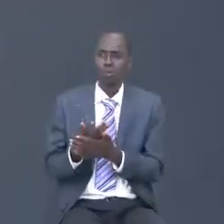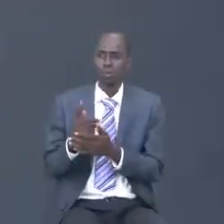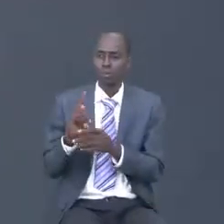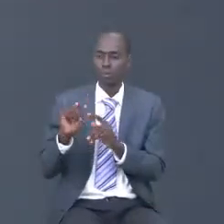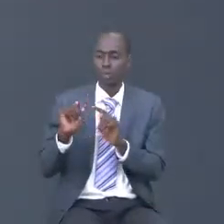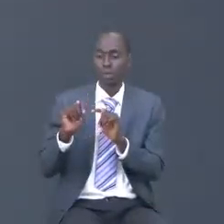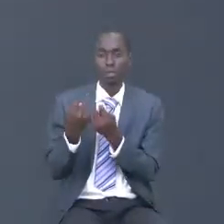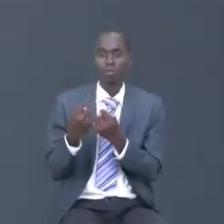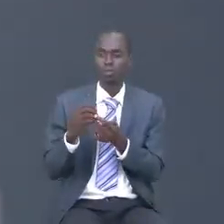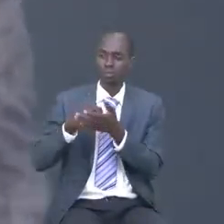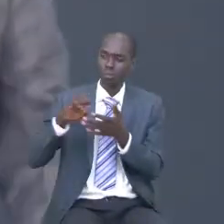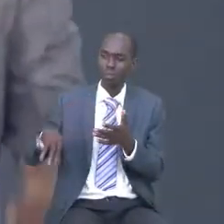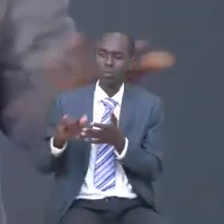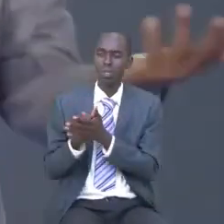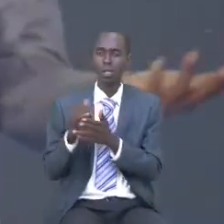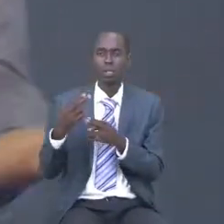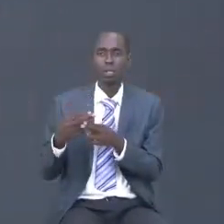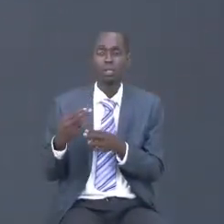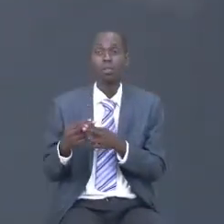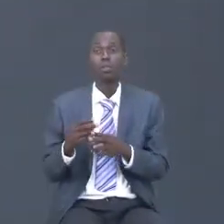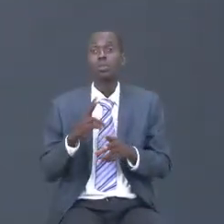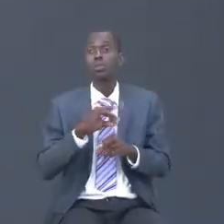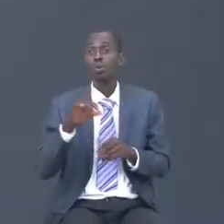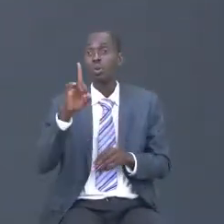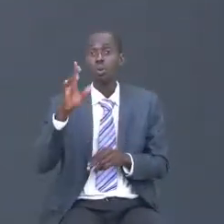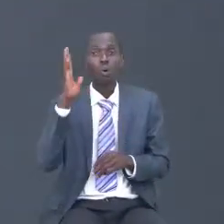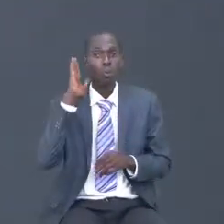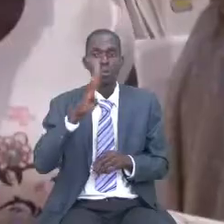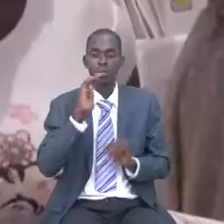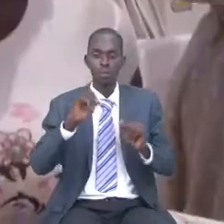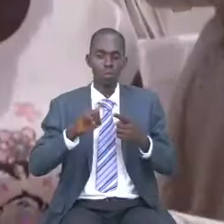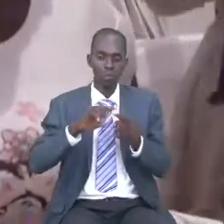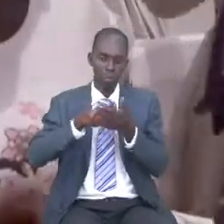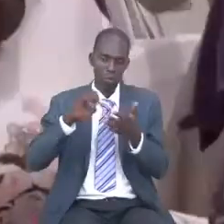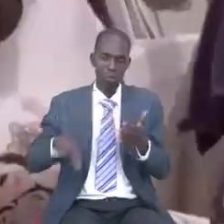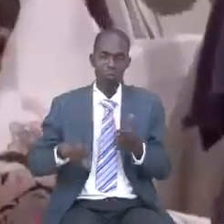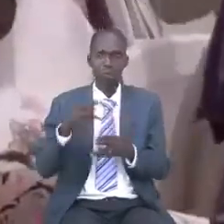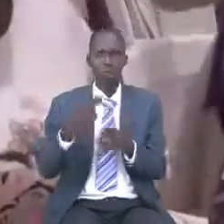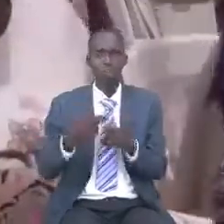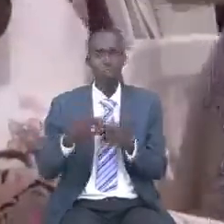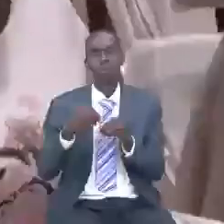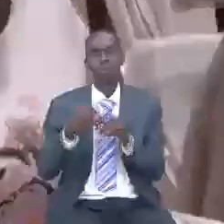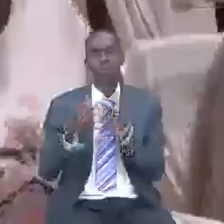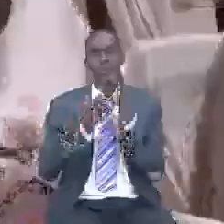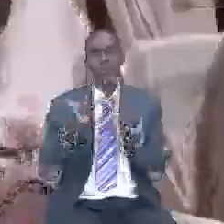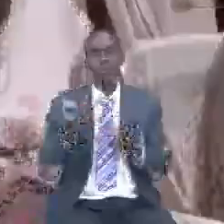name off. Nobody from today will be able to take your name off.